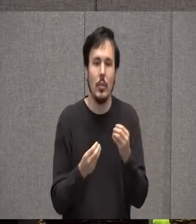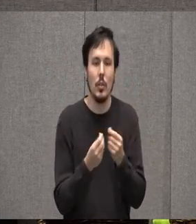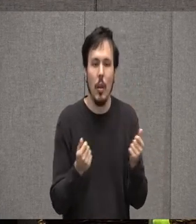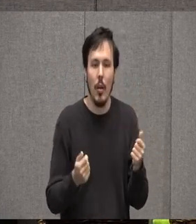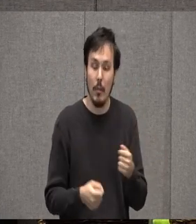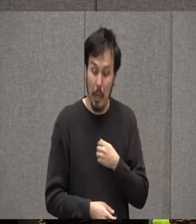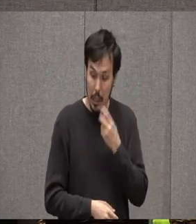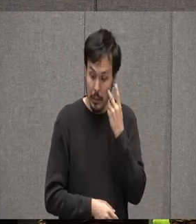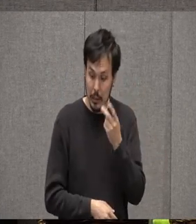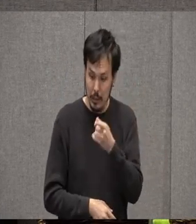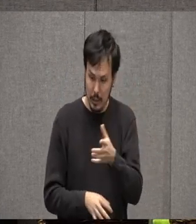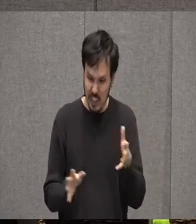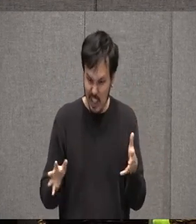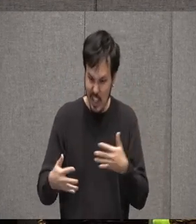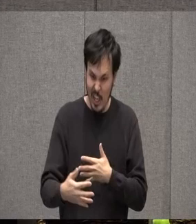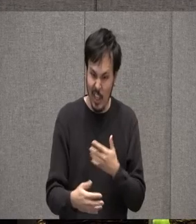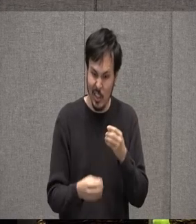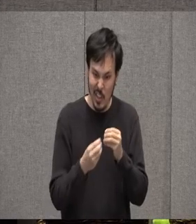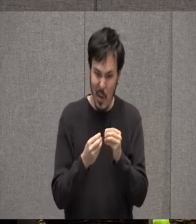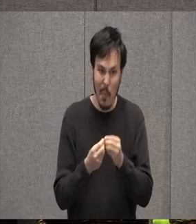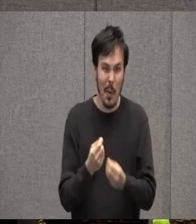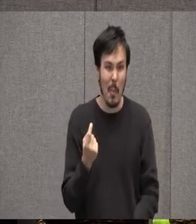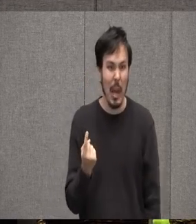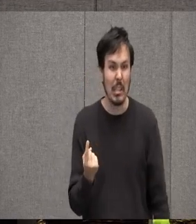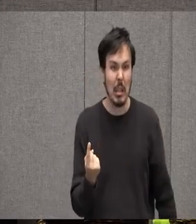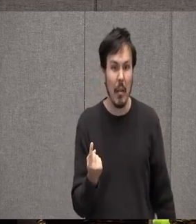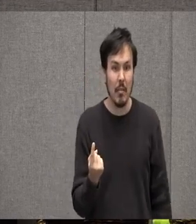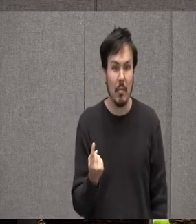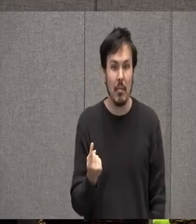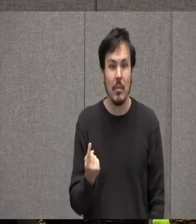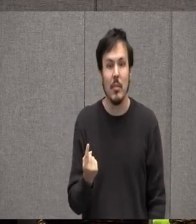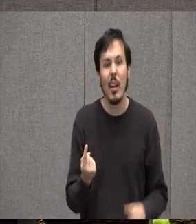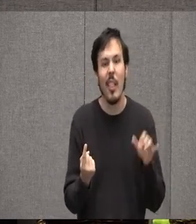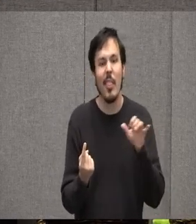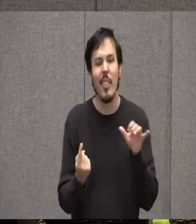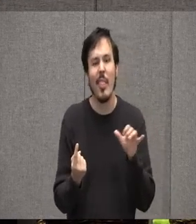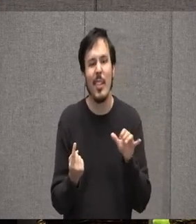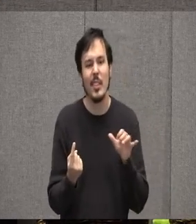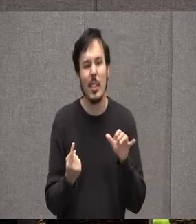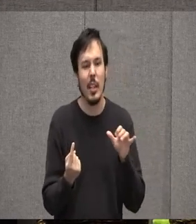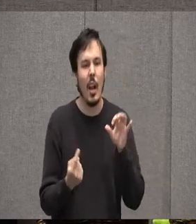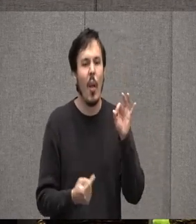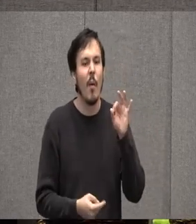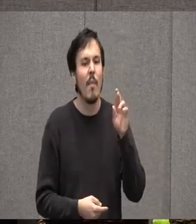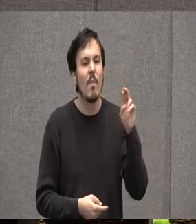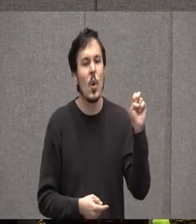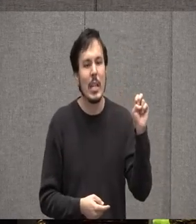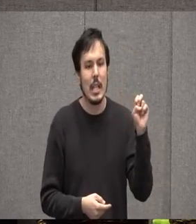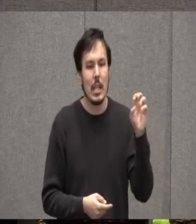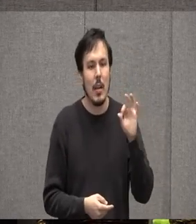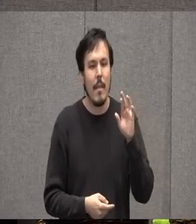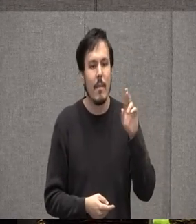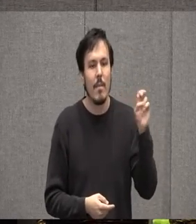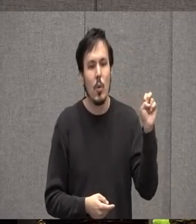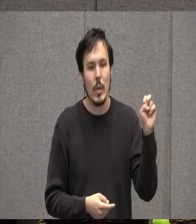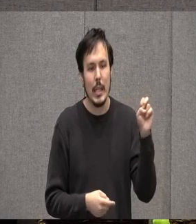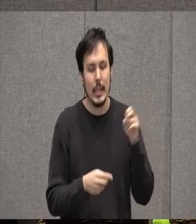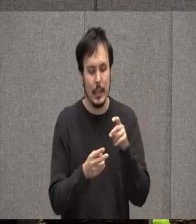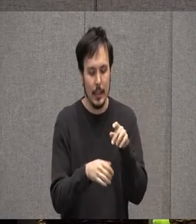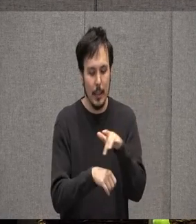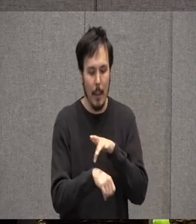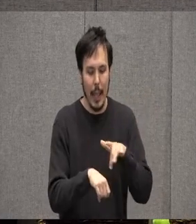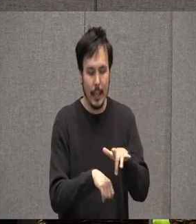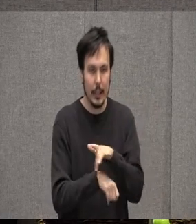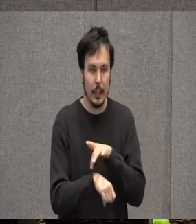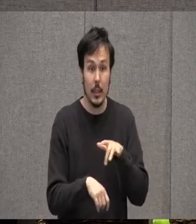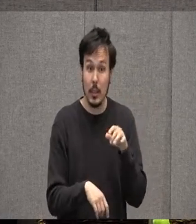cage that just has a number by itself, that's like what we call a freebie or a free space. If you've ever played bingo before, when